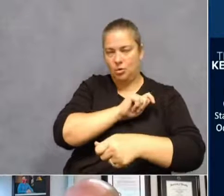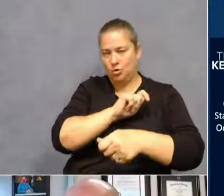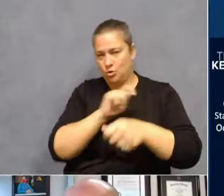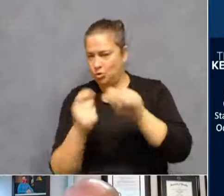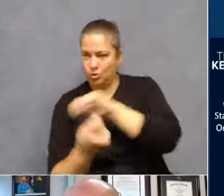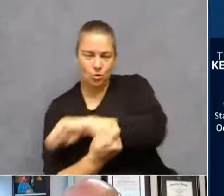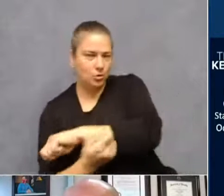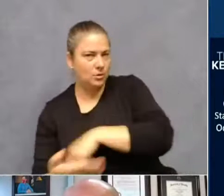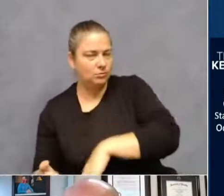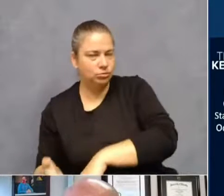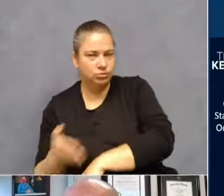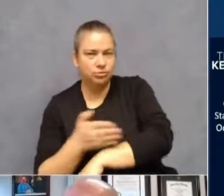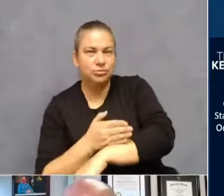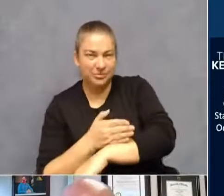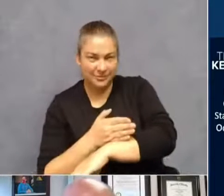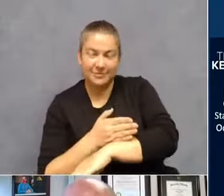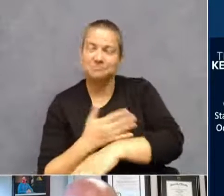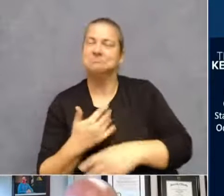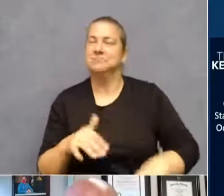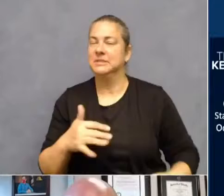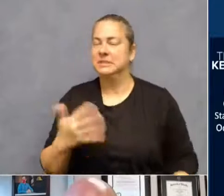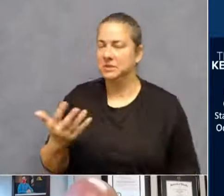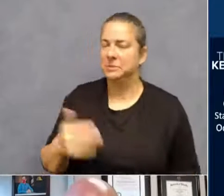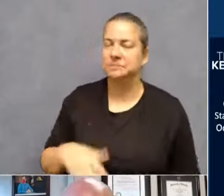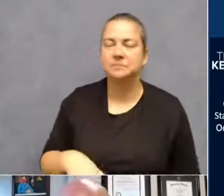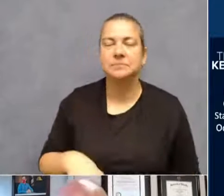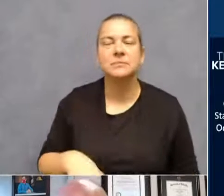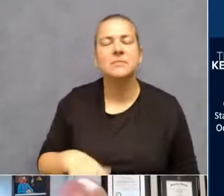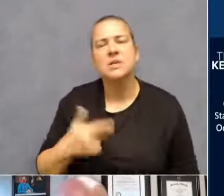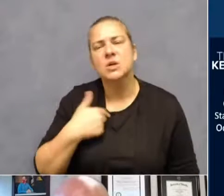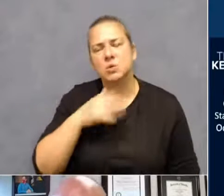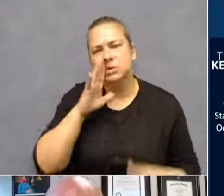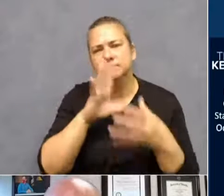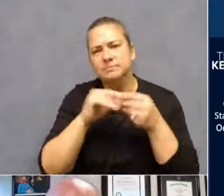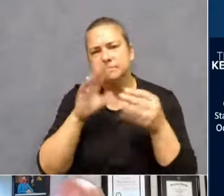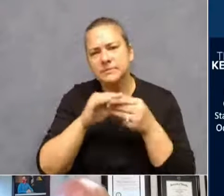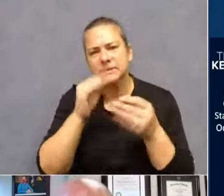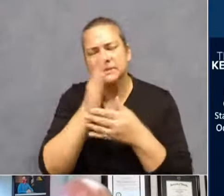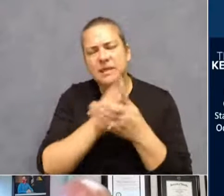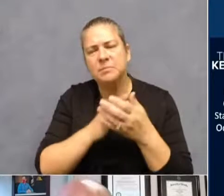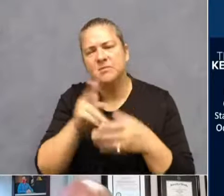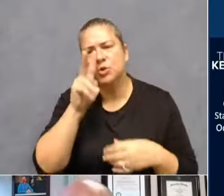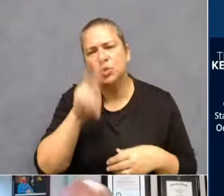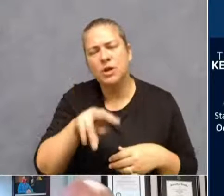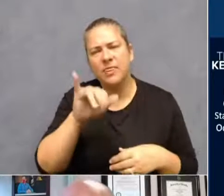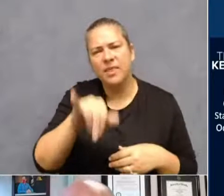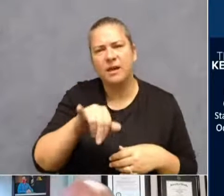I'm going to talk now just about some of the interventions. When you look at these graphs here,